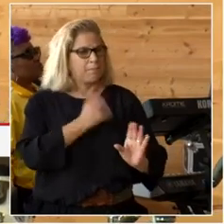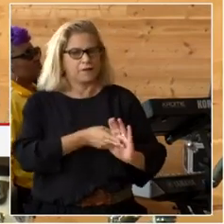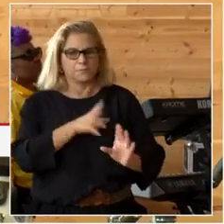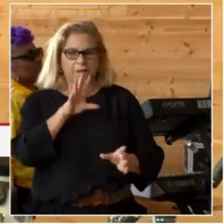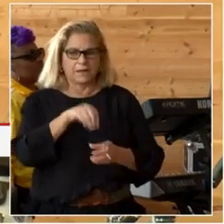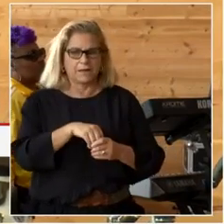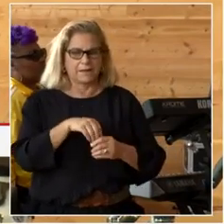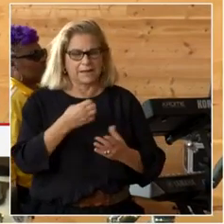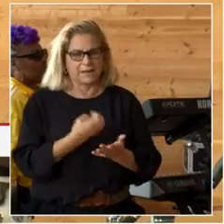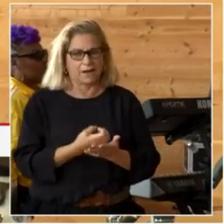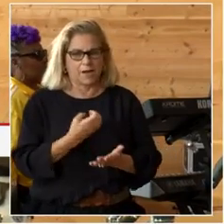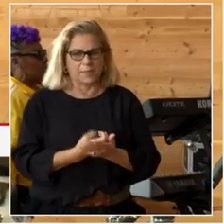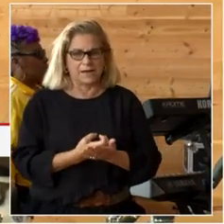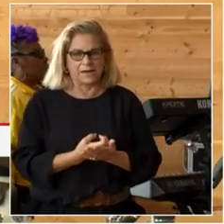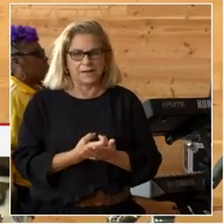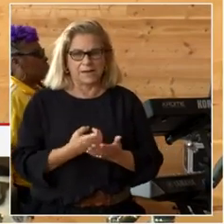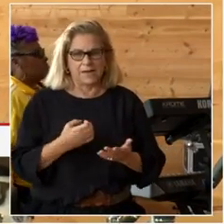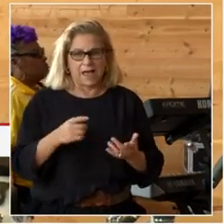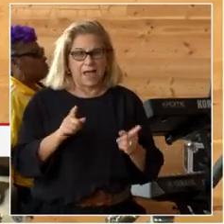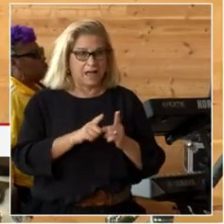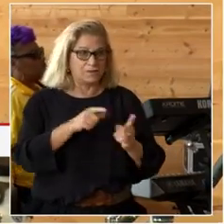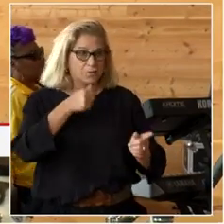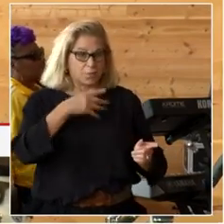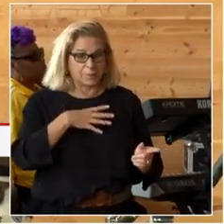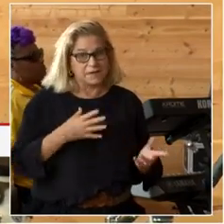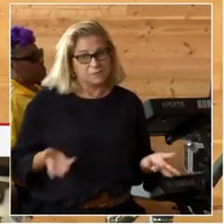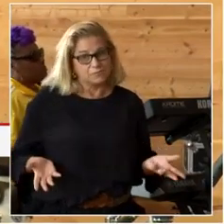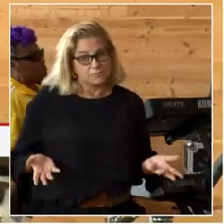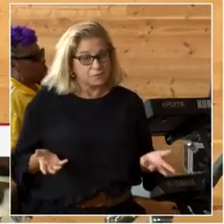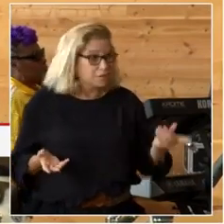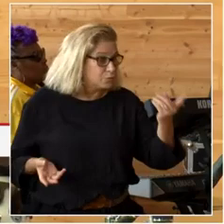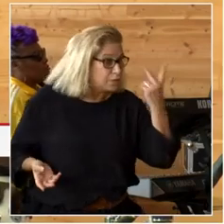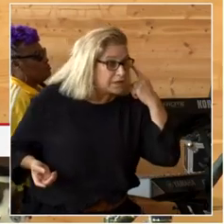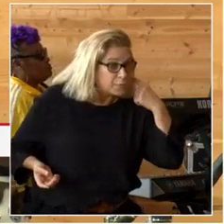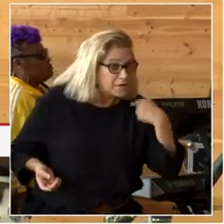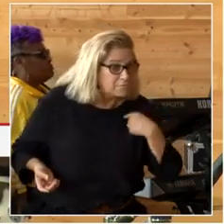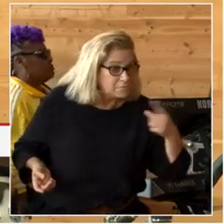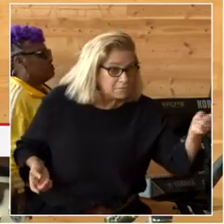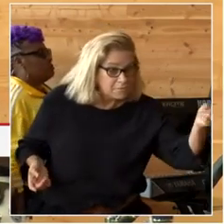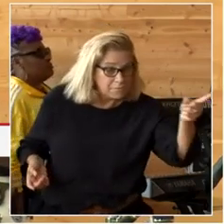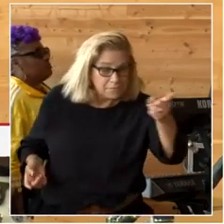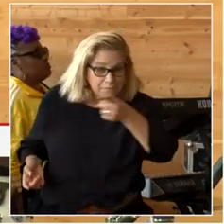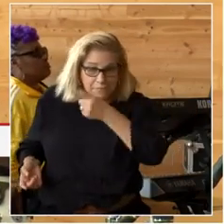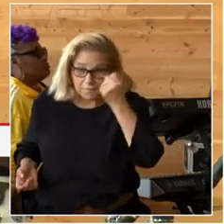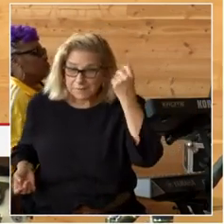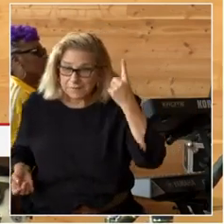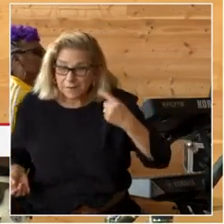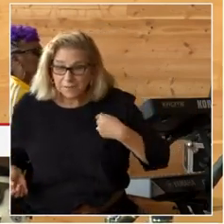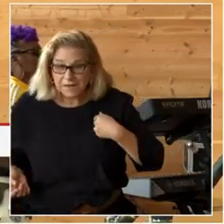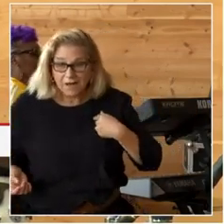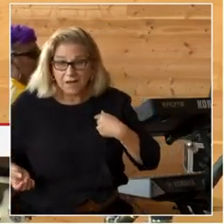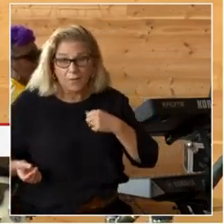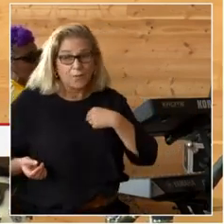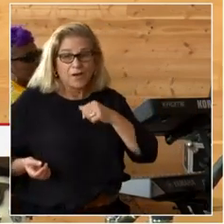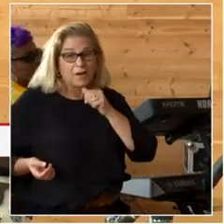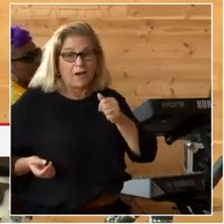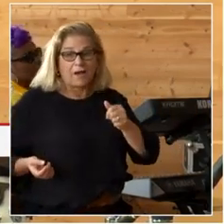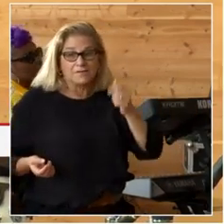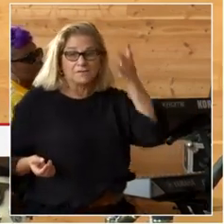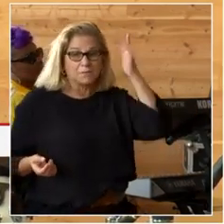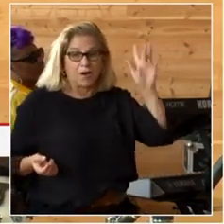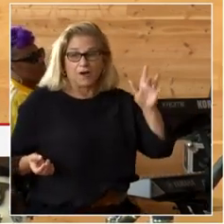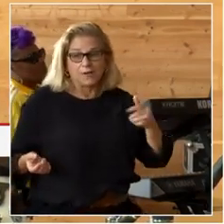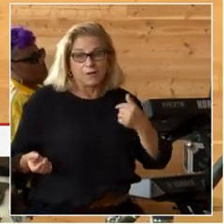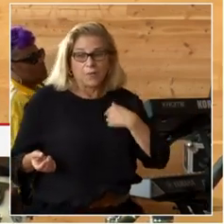economy as women. Do you hear me? So it's not that we're not as smart, as hardworking, as